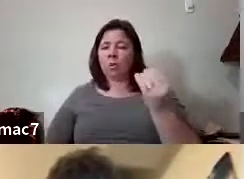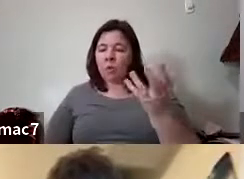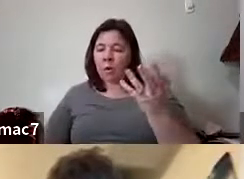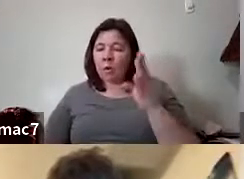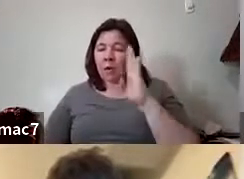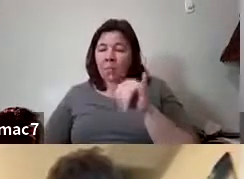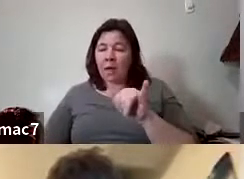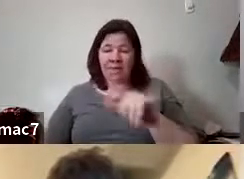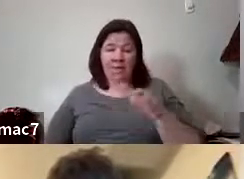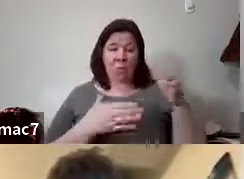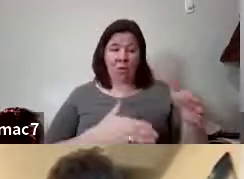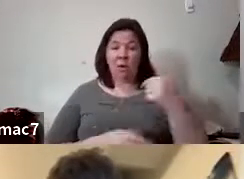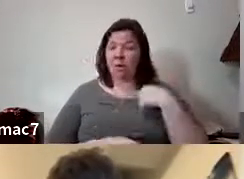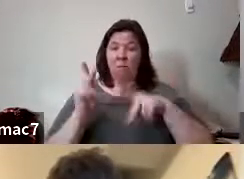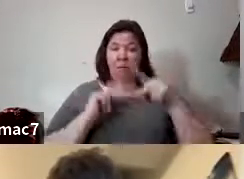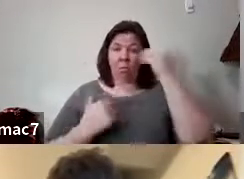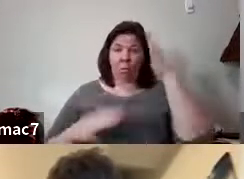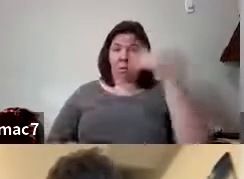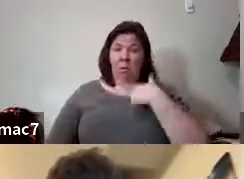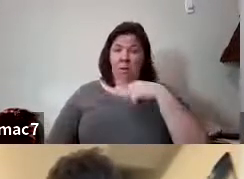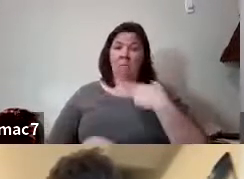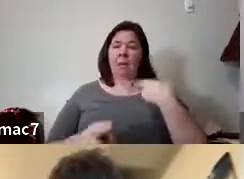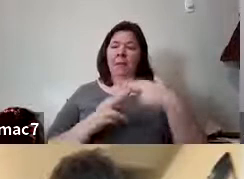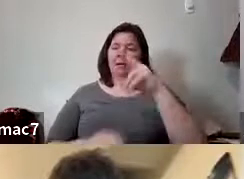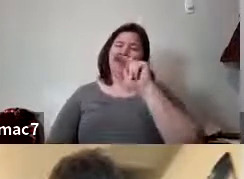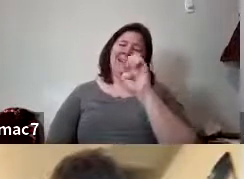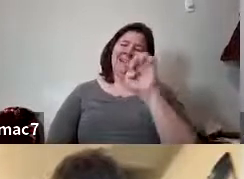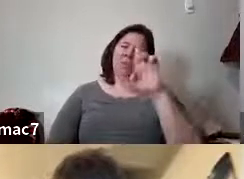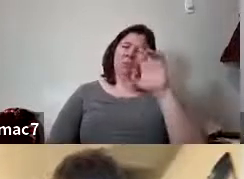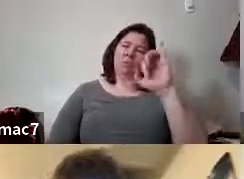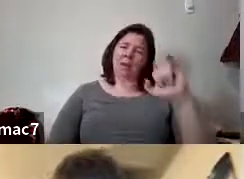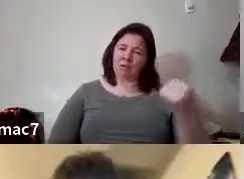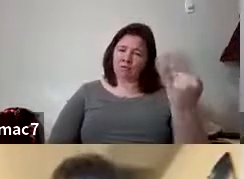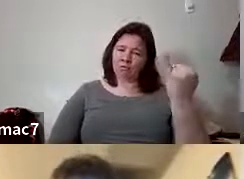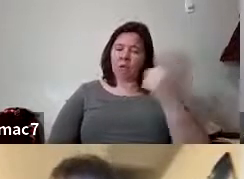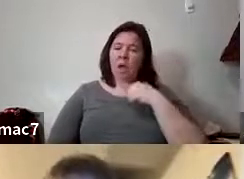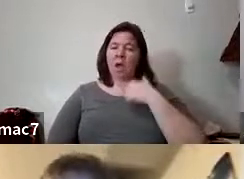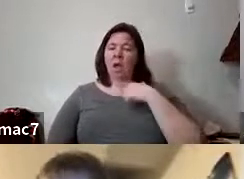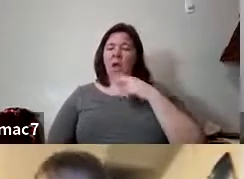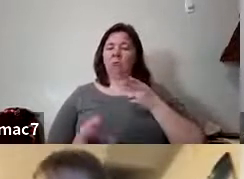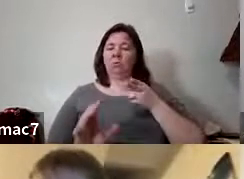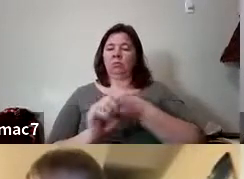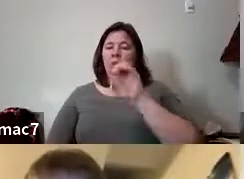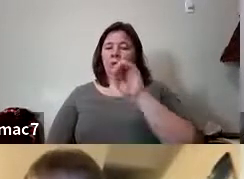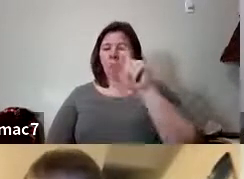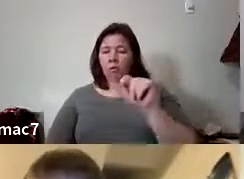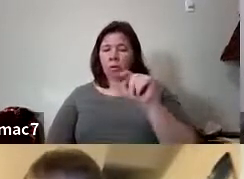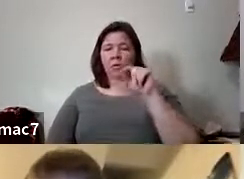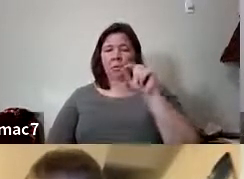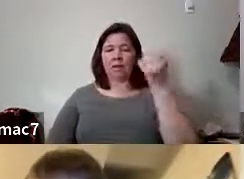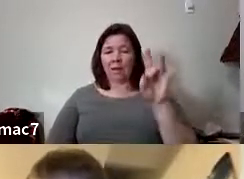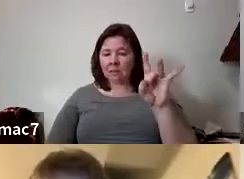By the way, people who don't know me, my name is Neeraj. I joined in October 2018.